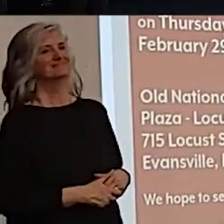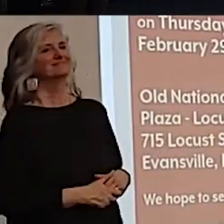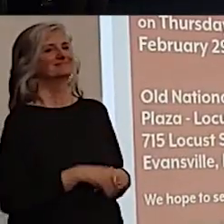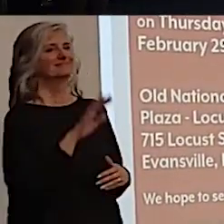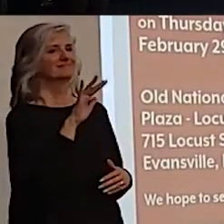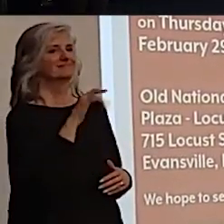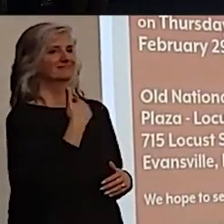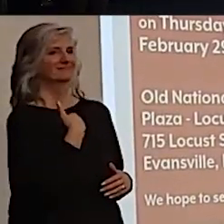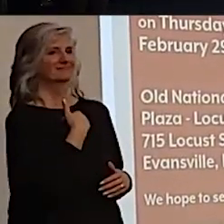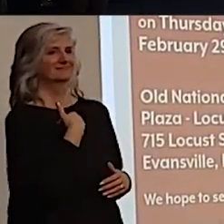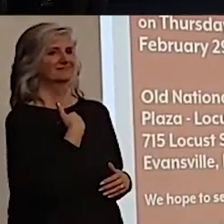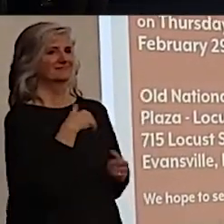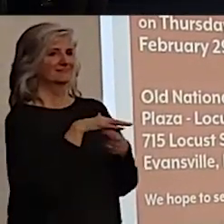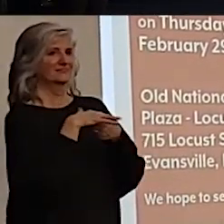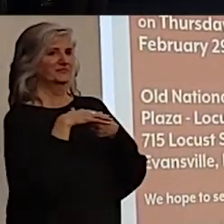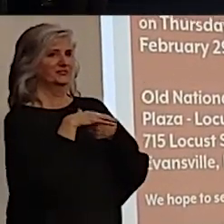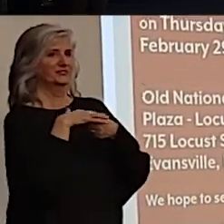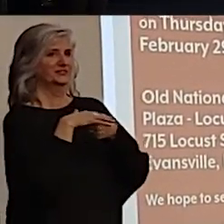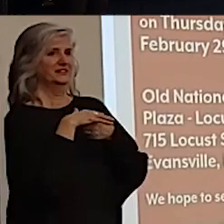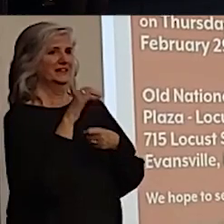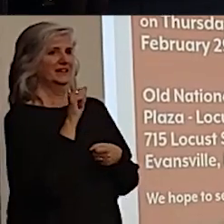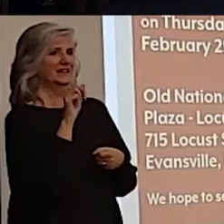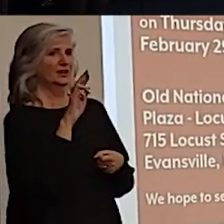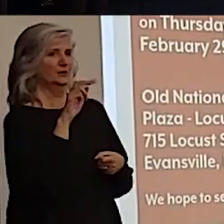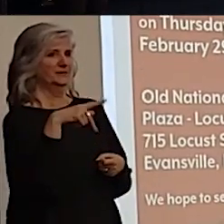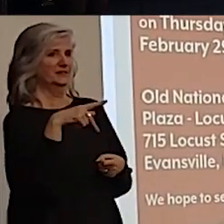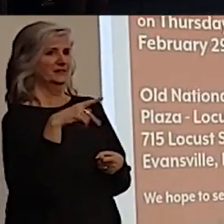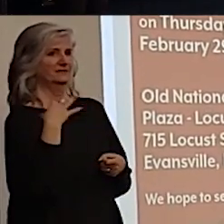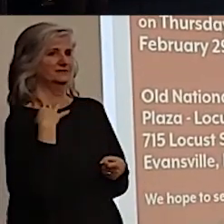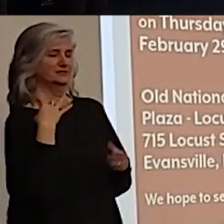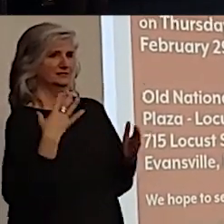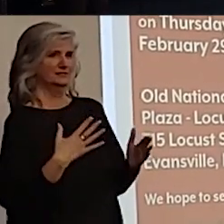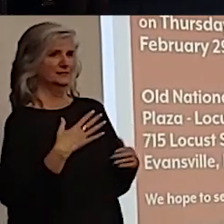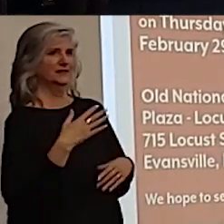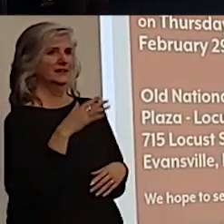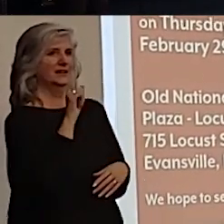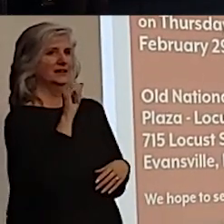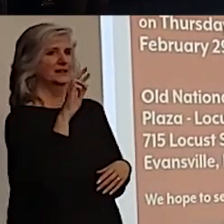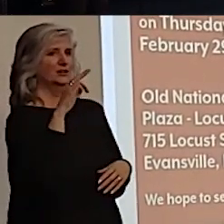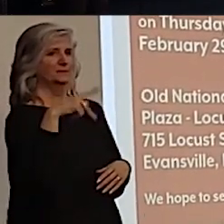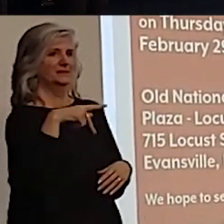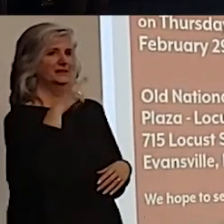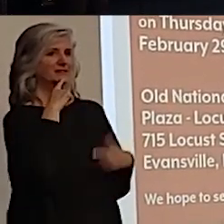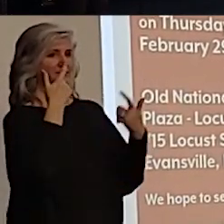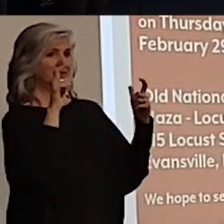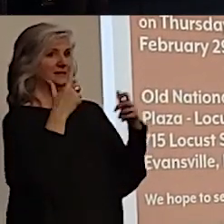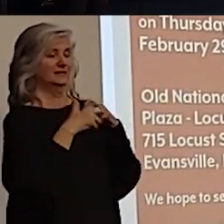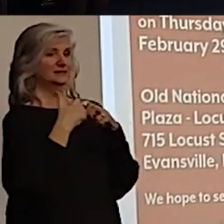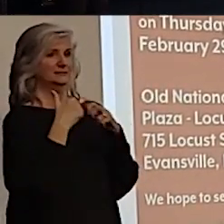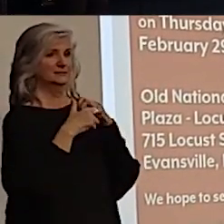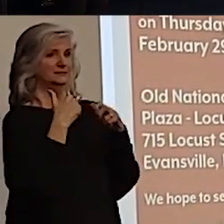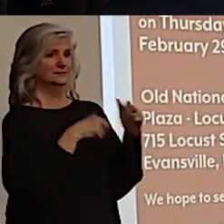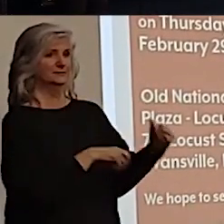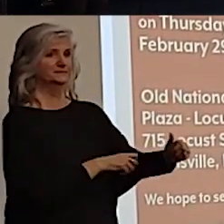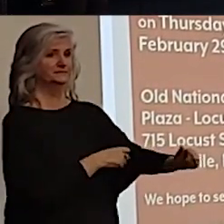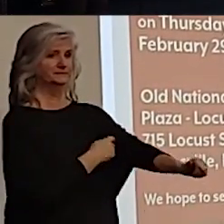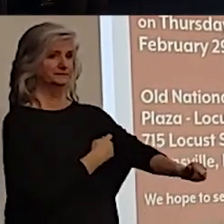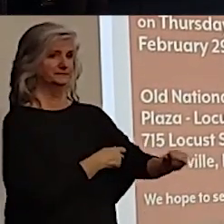I'm a local AARP volunteer, and AARP's big issue is